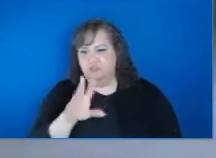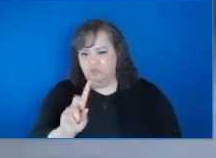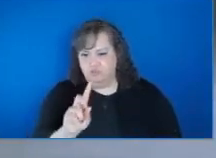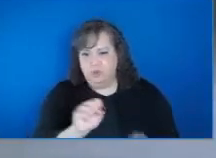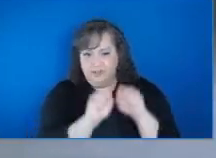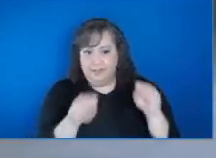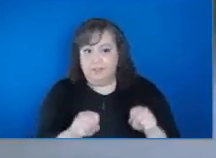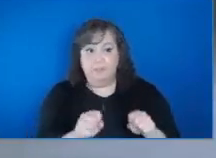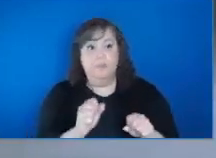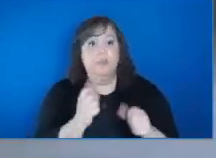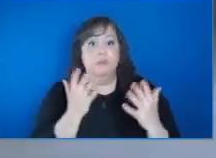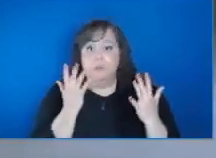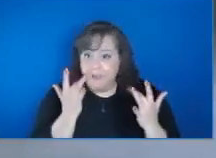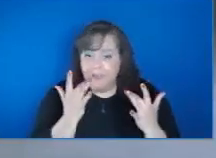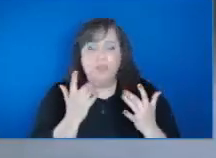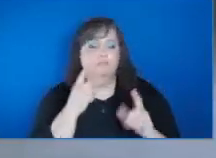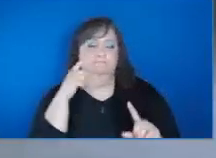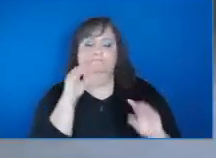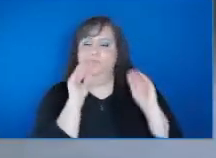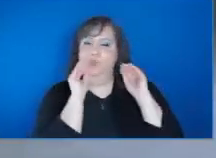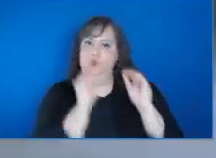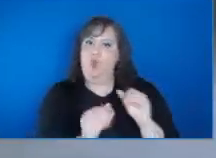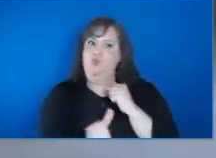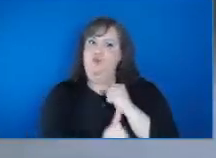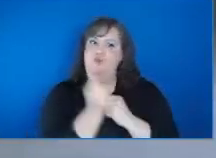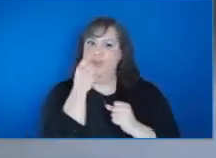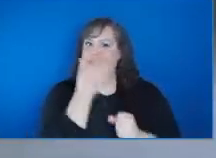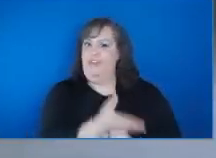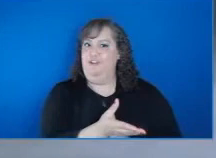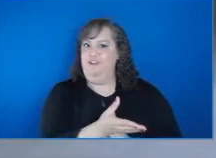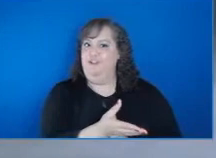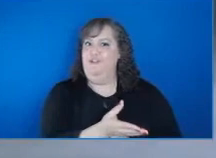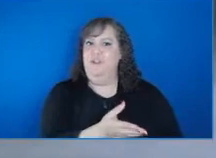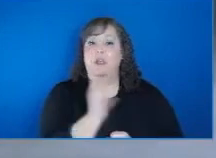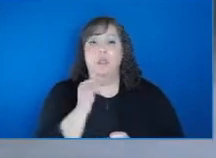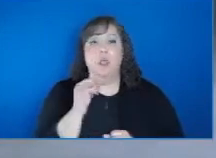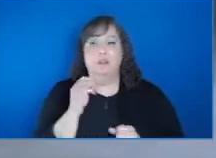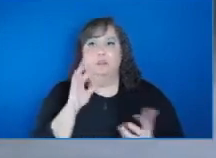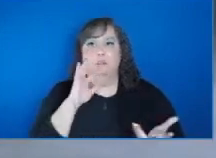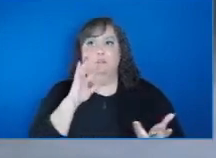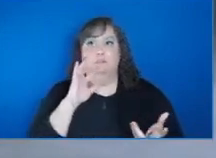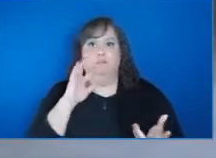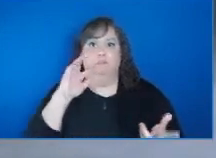There is zero risk of that kind of unintended consequence.